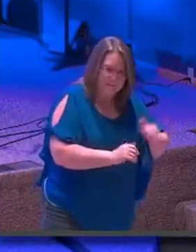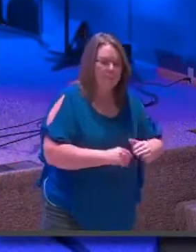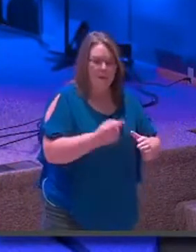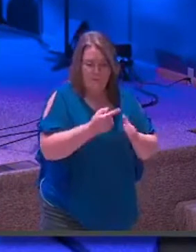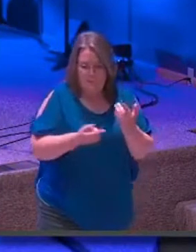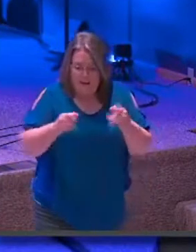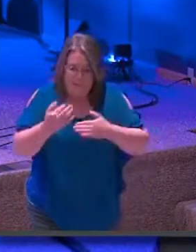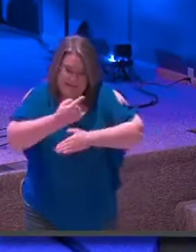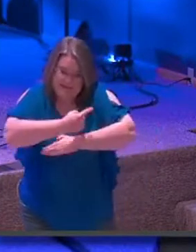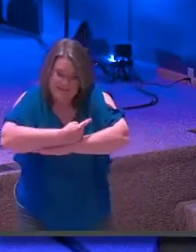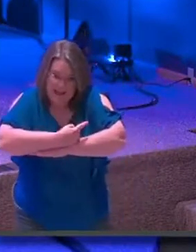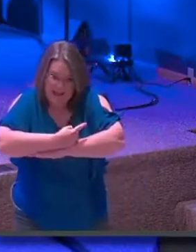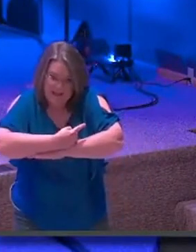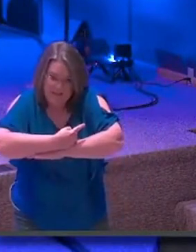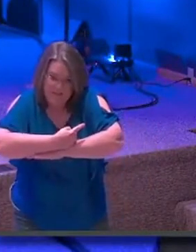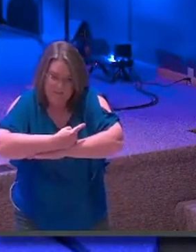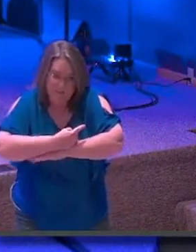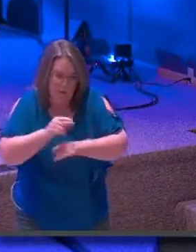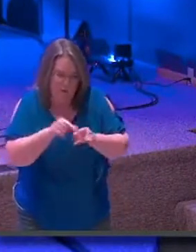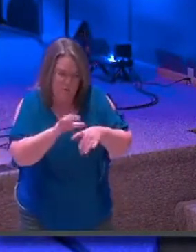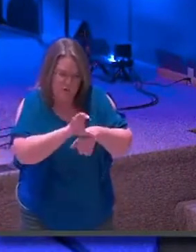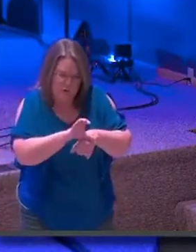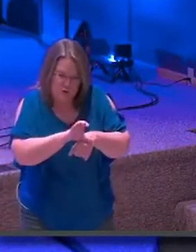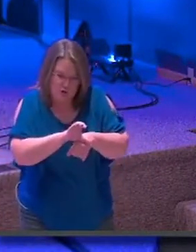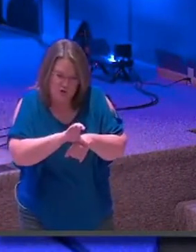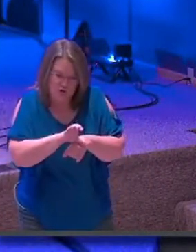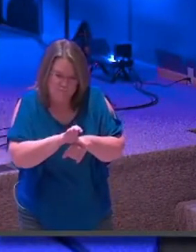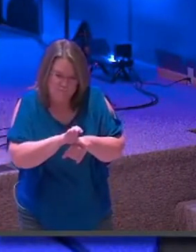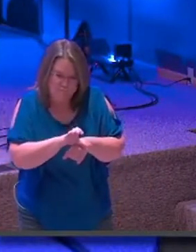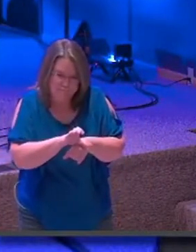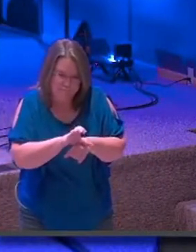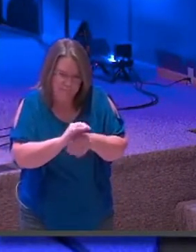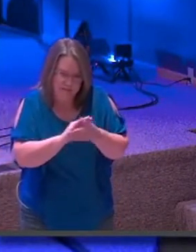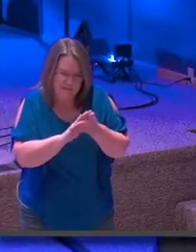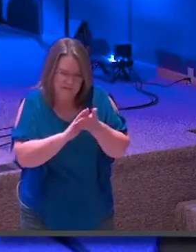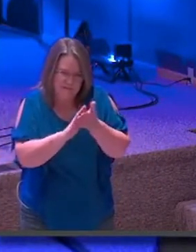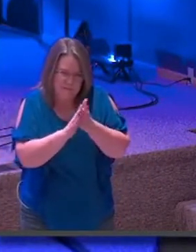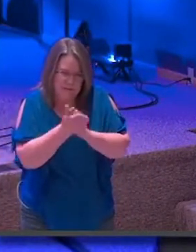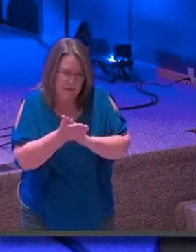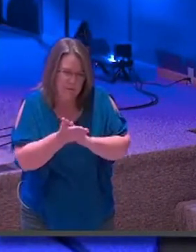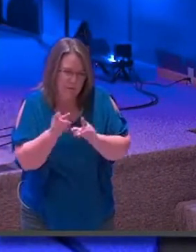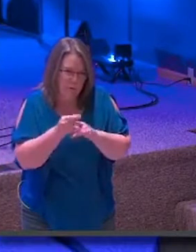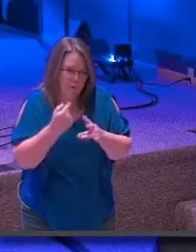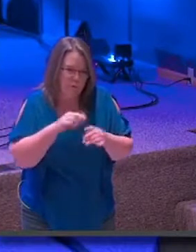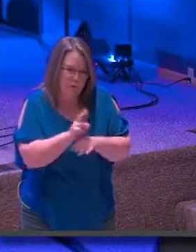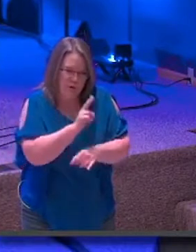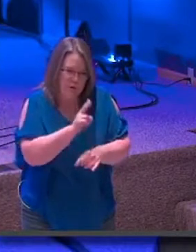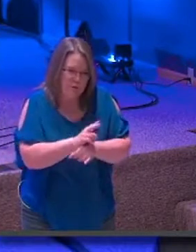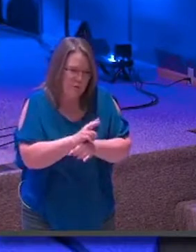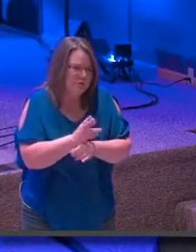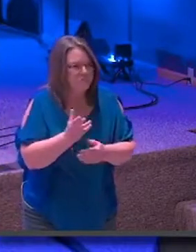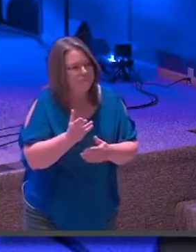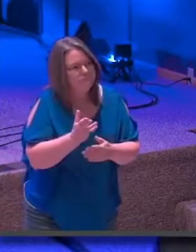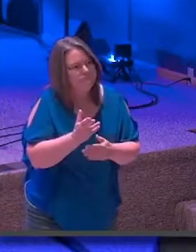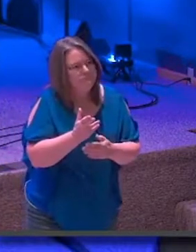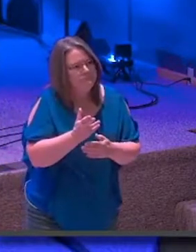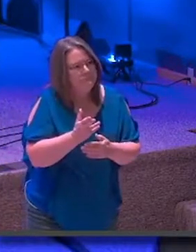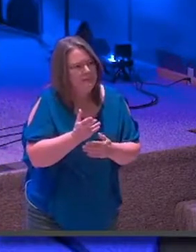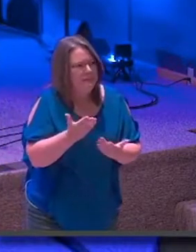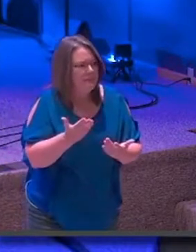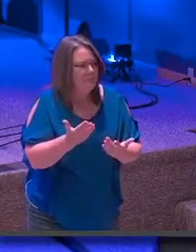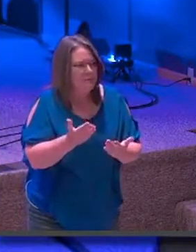that the word church has become the word that we use to sort of, it's just stuck. We just call